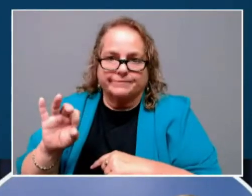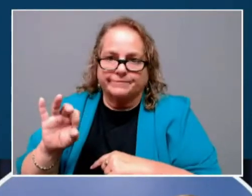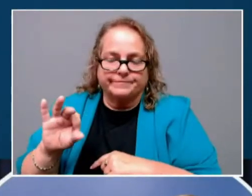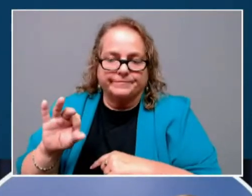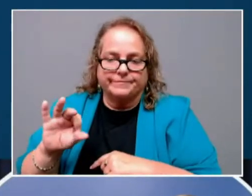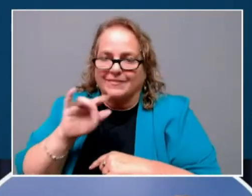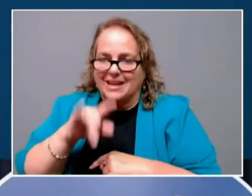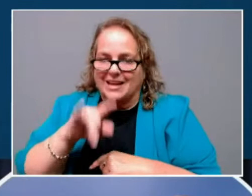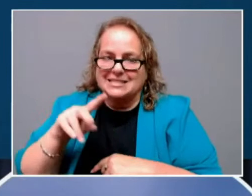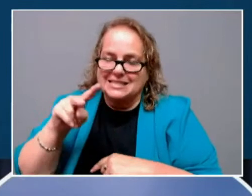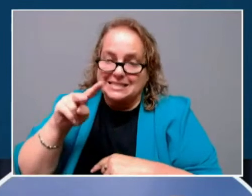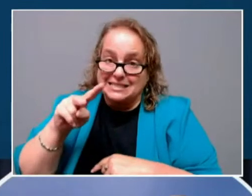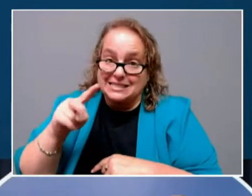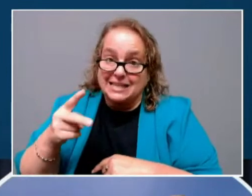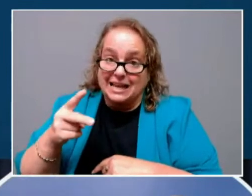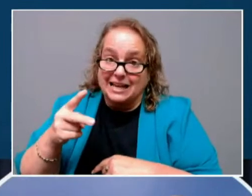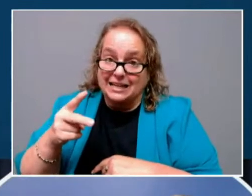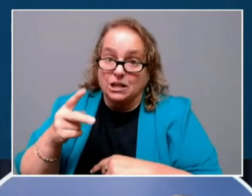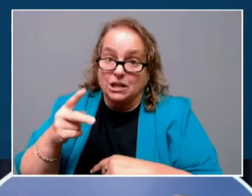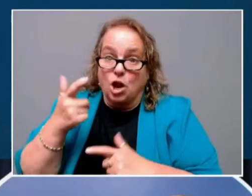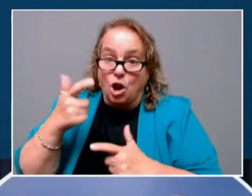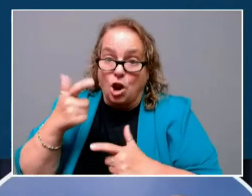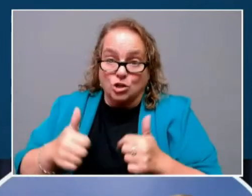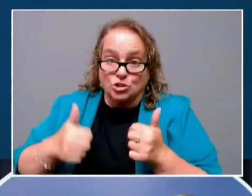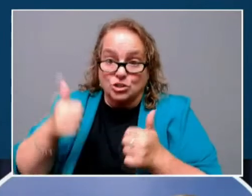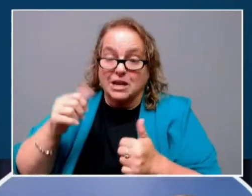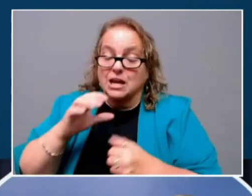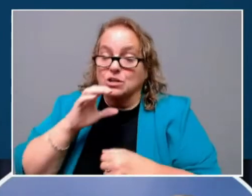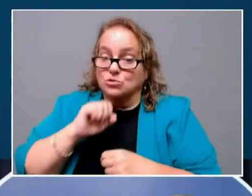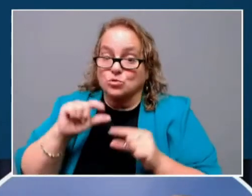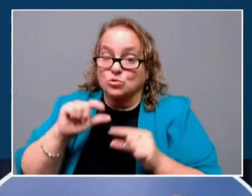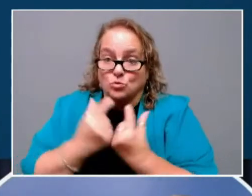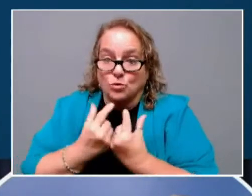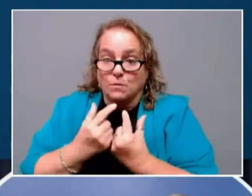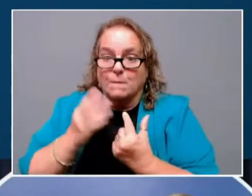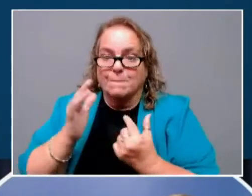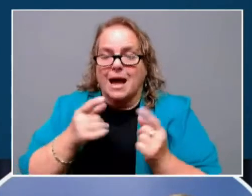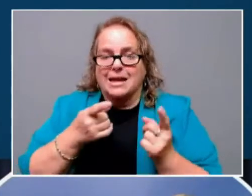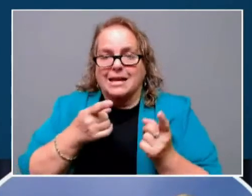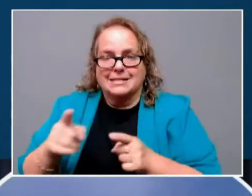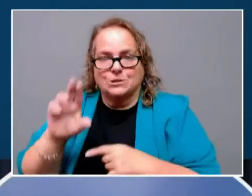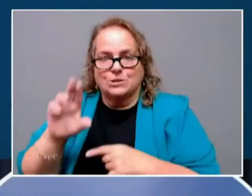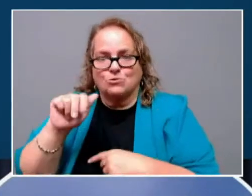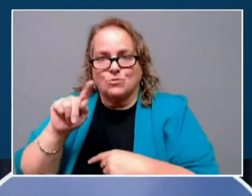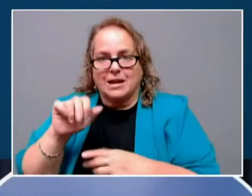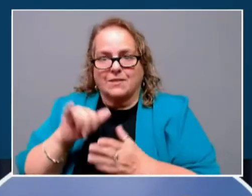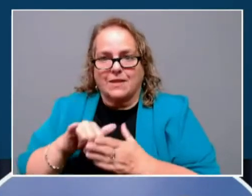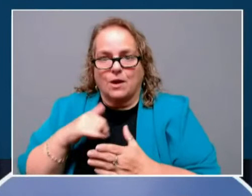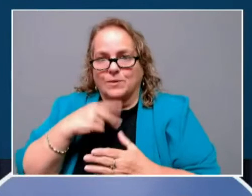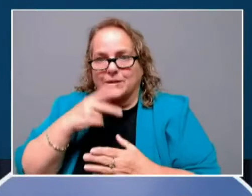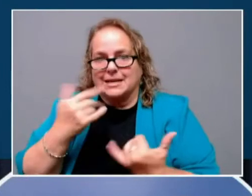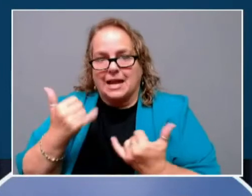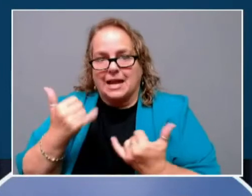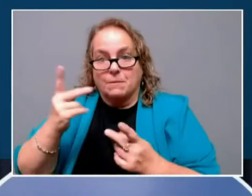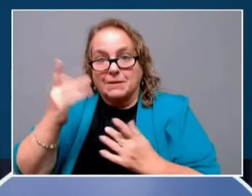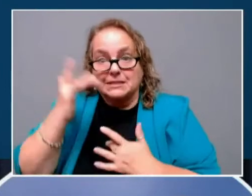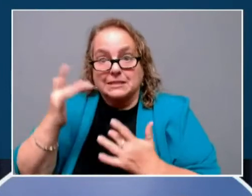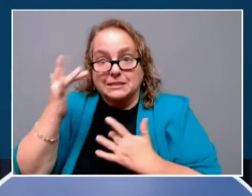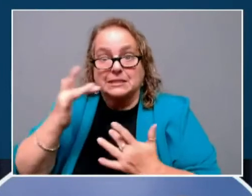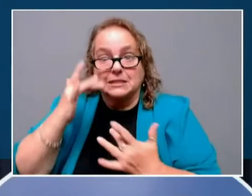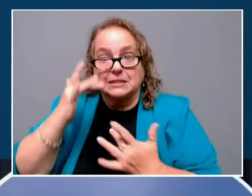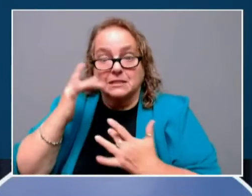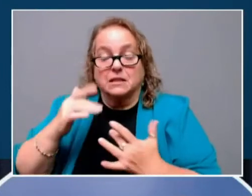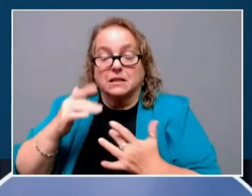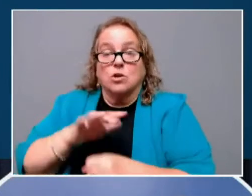second largest age group by incident rate that we see. In other words, people getting COVID